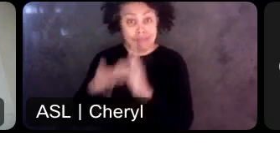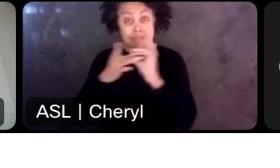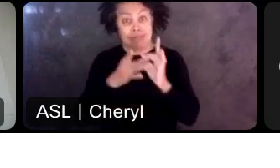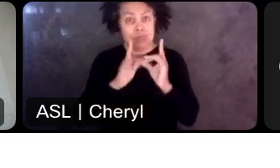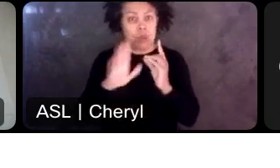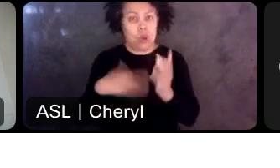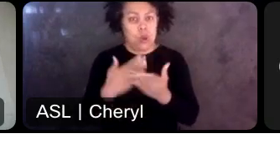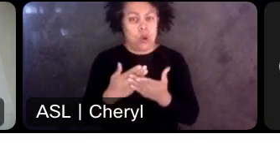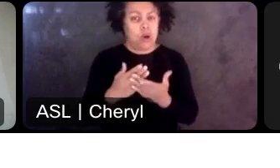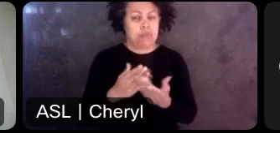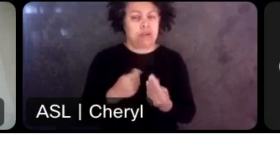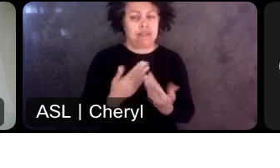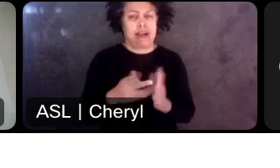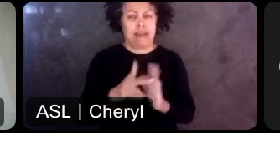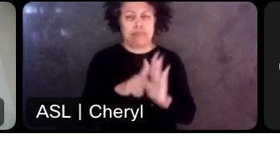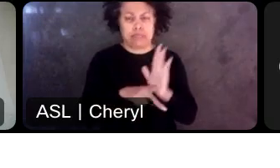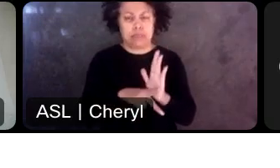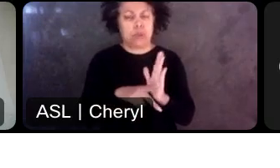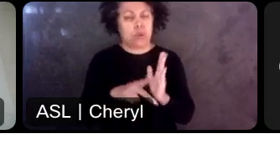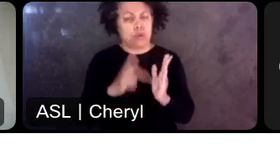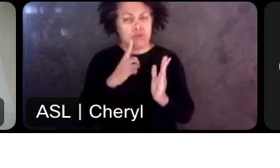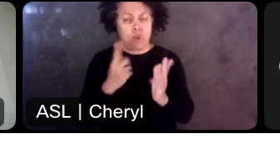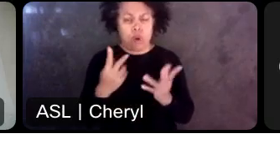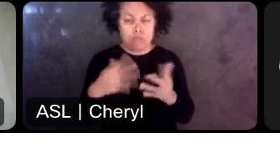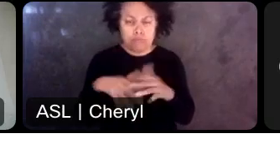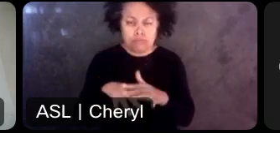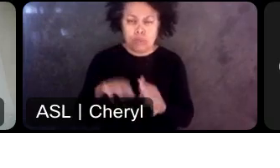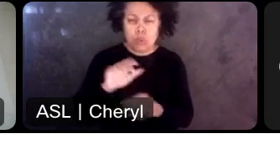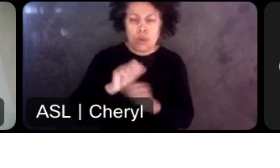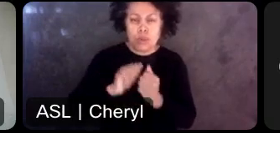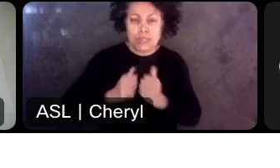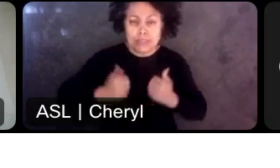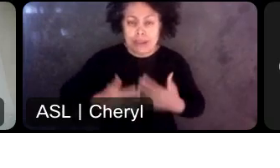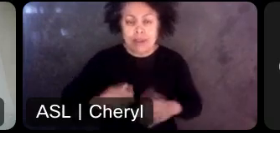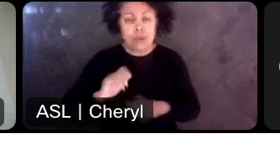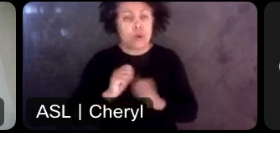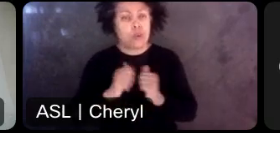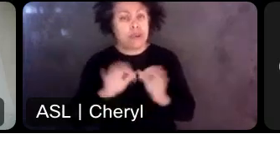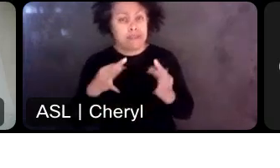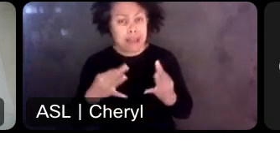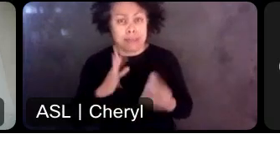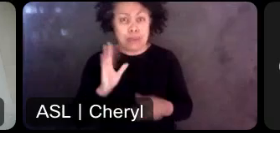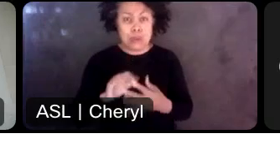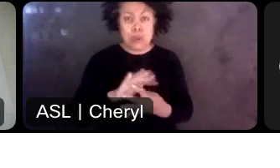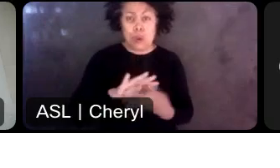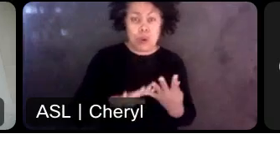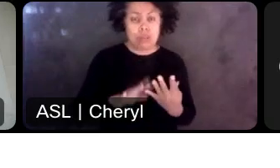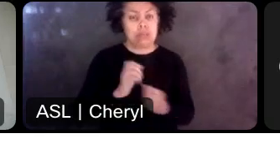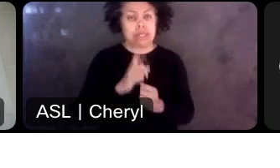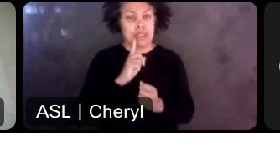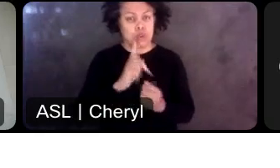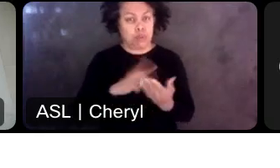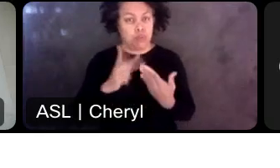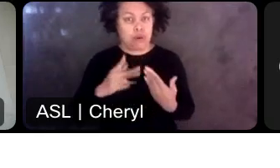principles provide an integrated approach for working with survivors and their families. All contribute to ensuring programs are